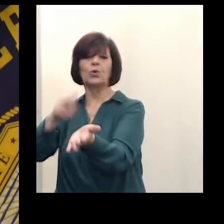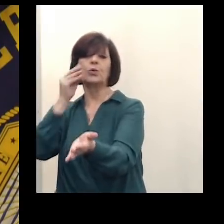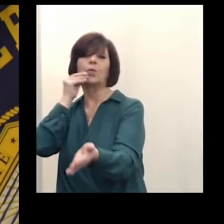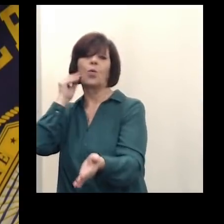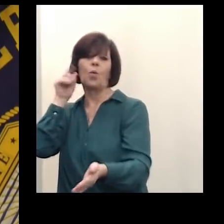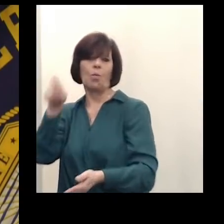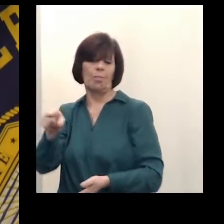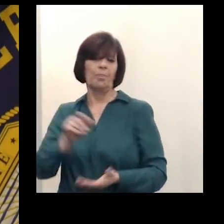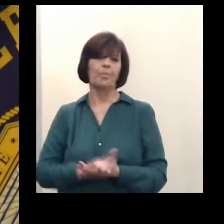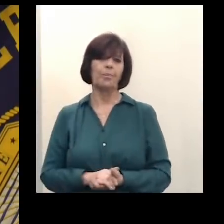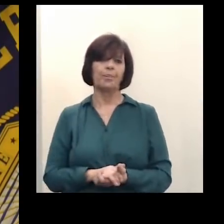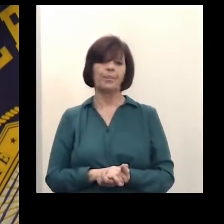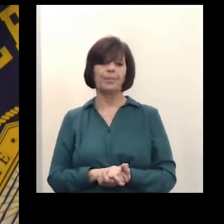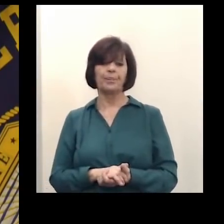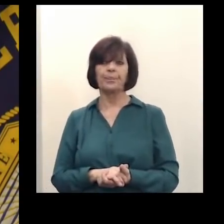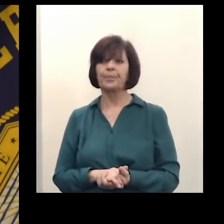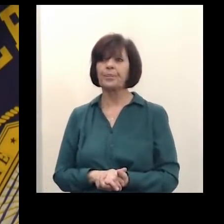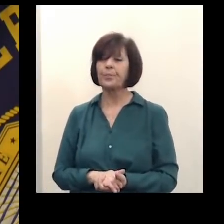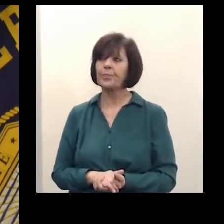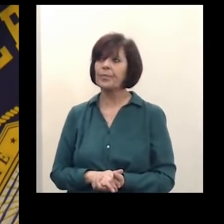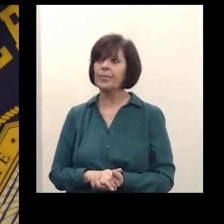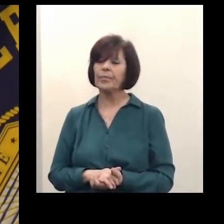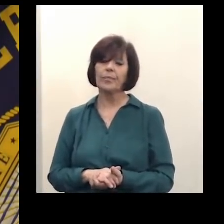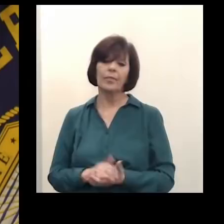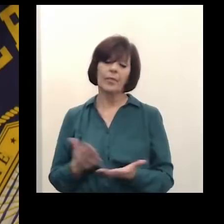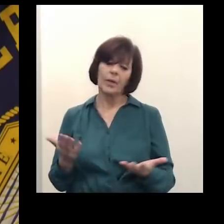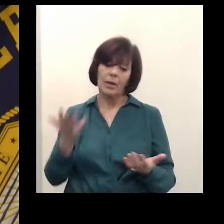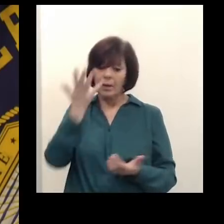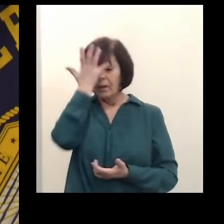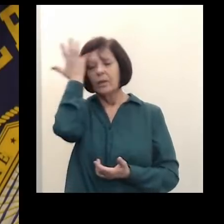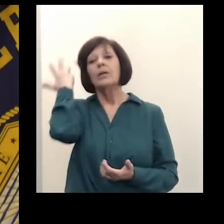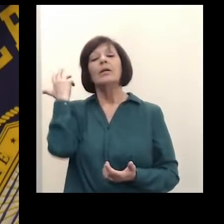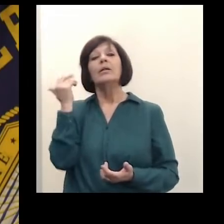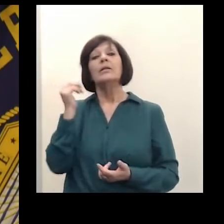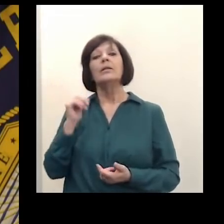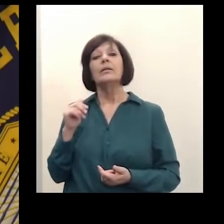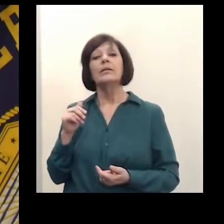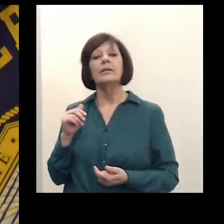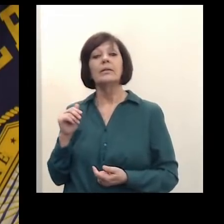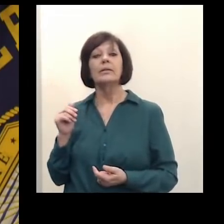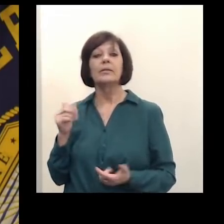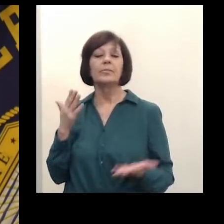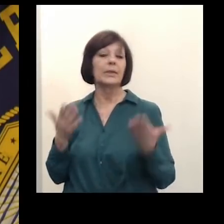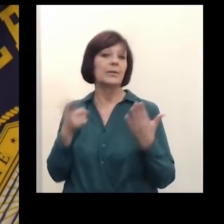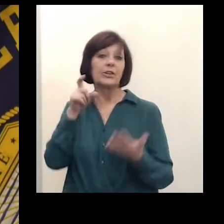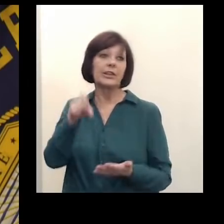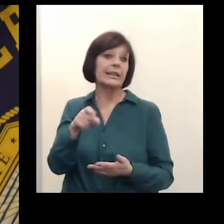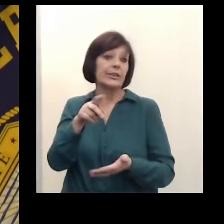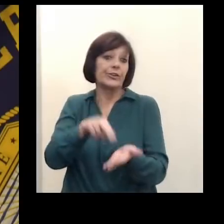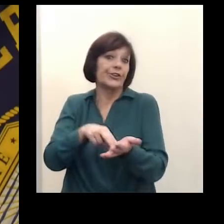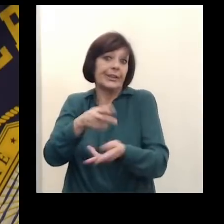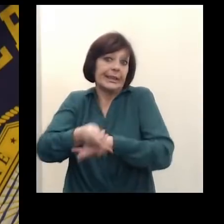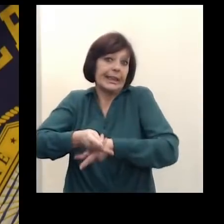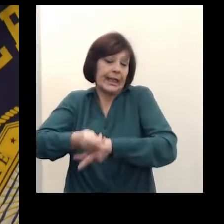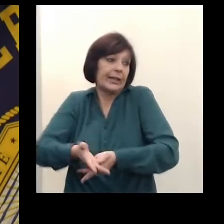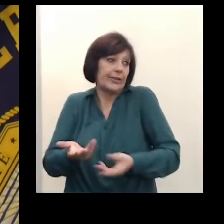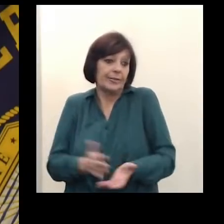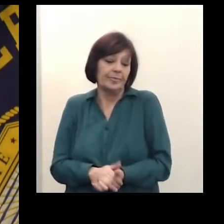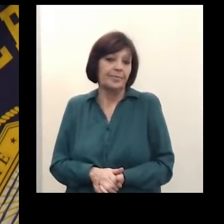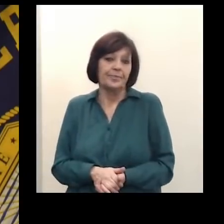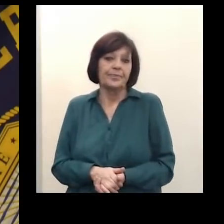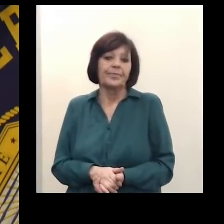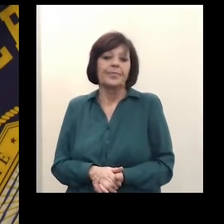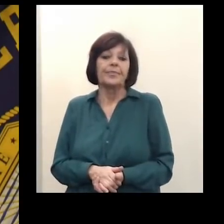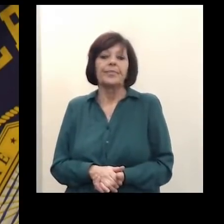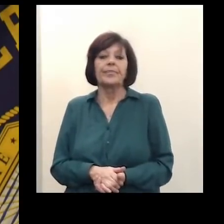need acute or direct care because they're not sick. They just may need nursing care because they can't live on their own. So